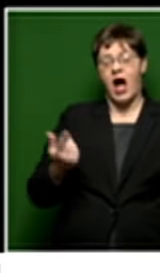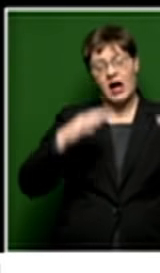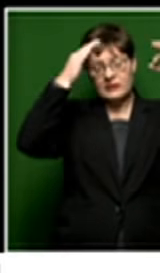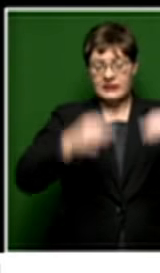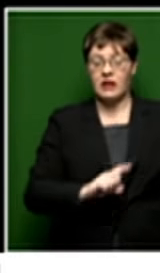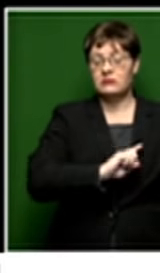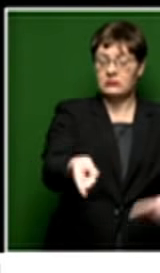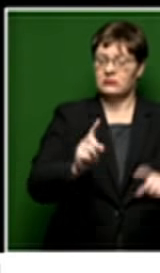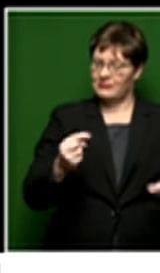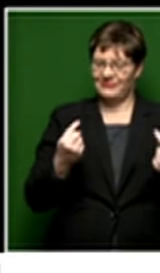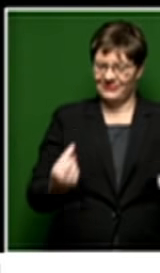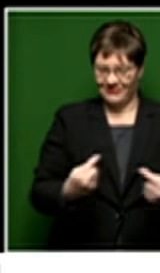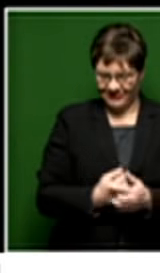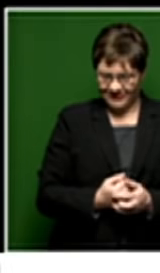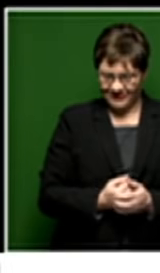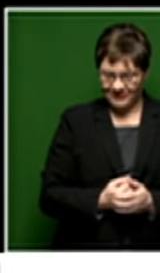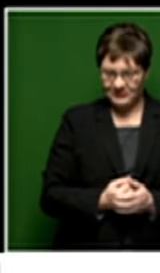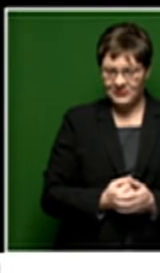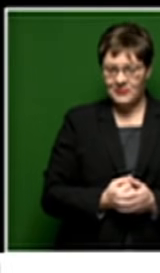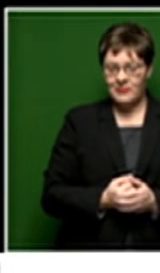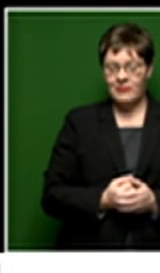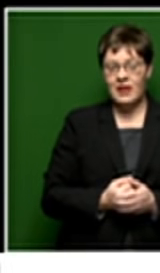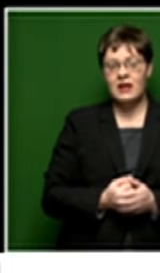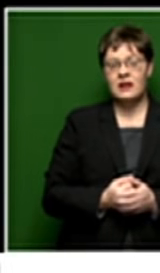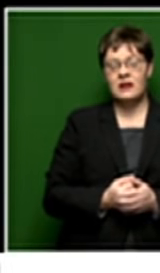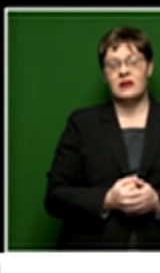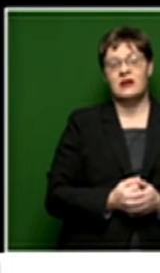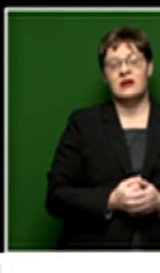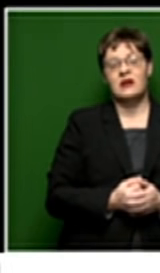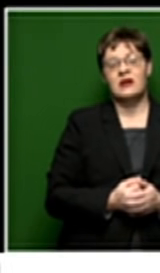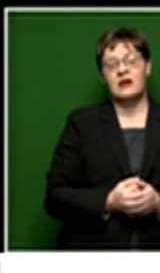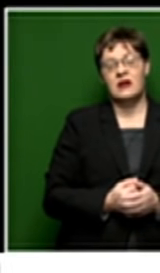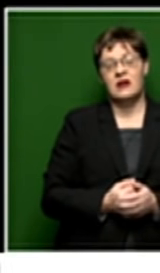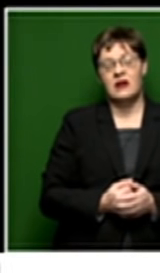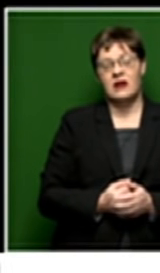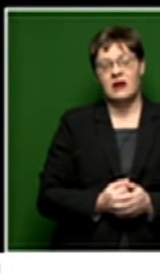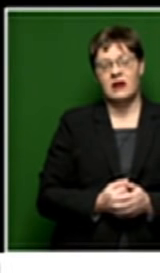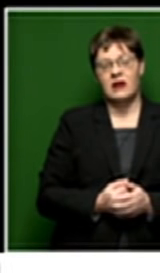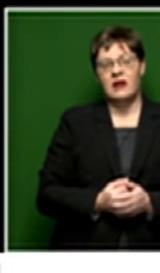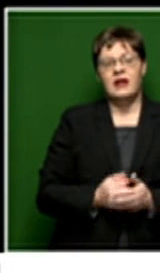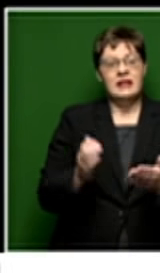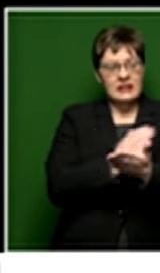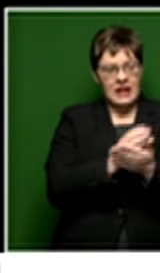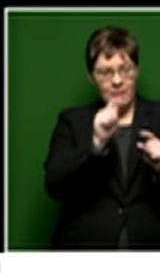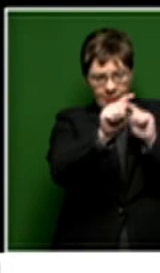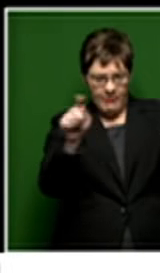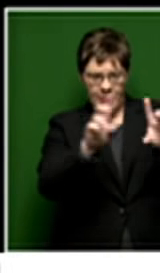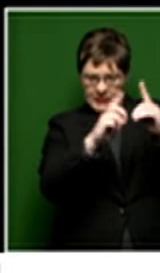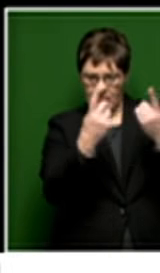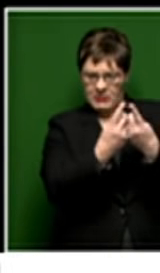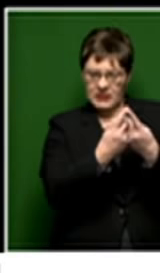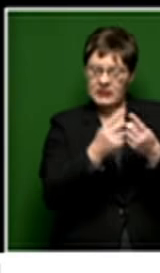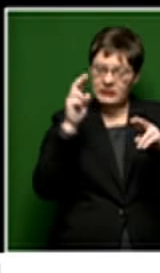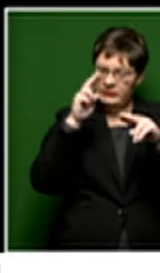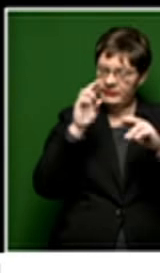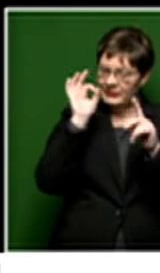deploy the SANDF. So far, even if we want to deploy SANDF, the certain department, in particular the police,